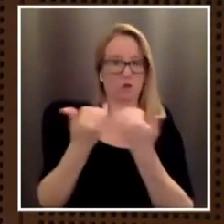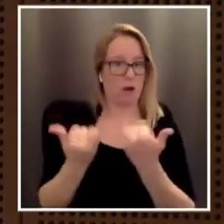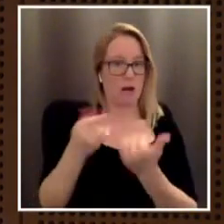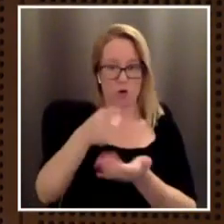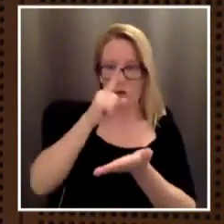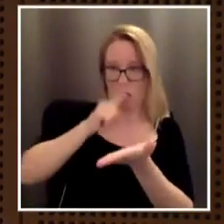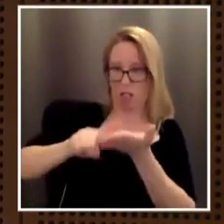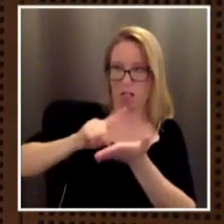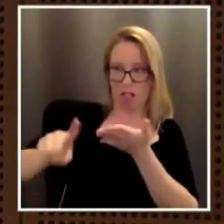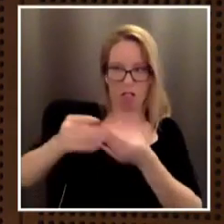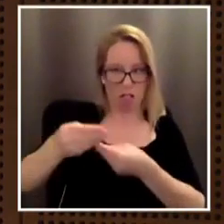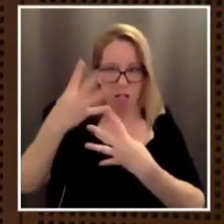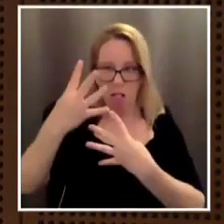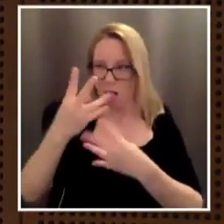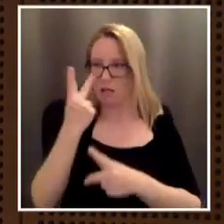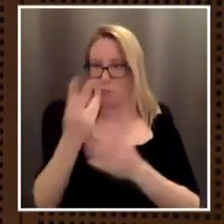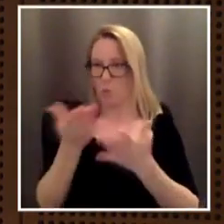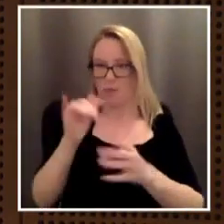it up.